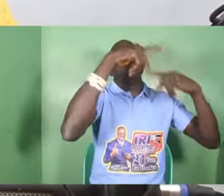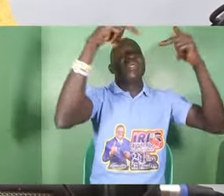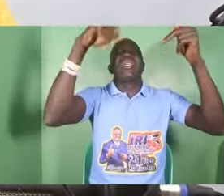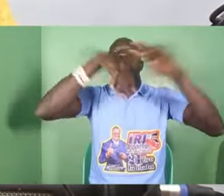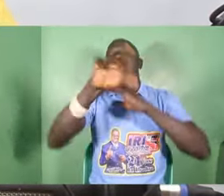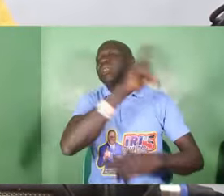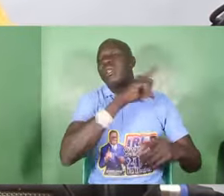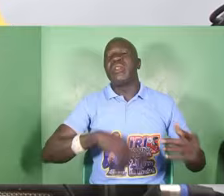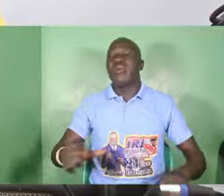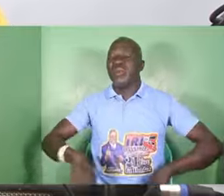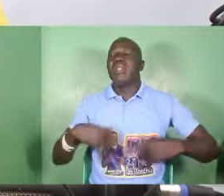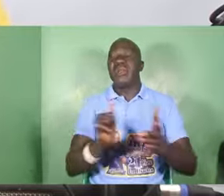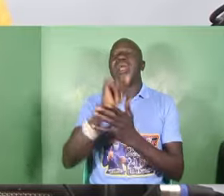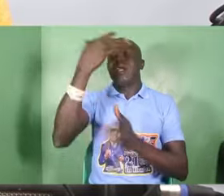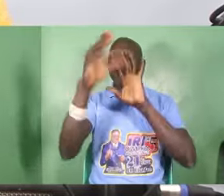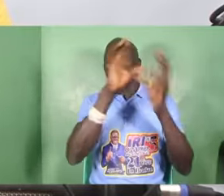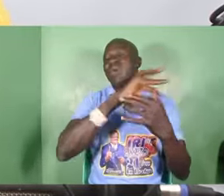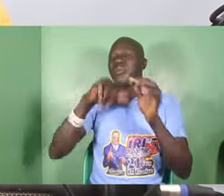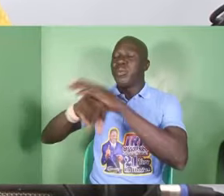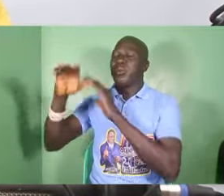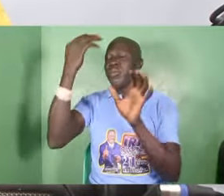promise her. lọ́wọ́ ti bẹ. as the lovely president. tí èmi rẹ wà.